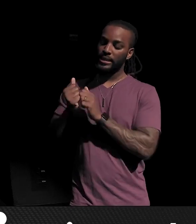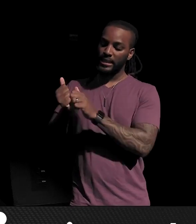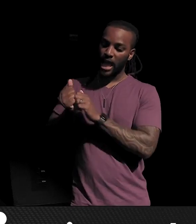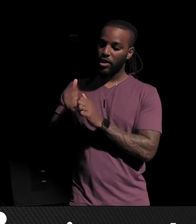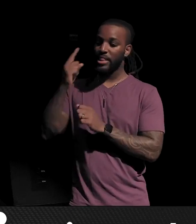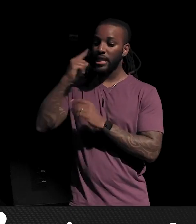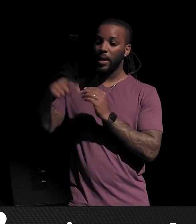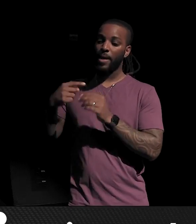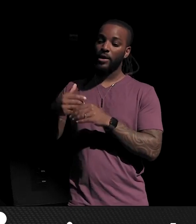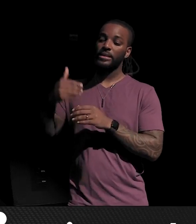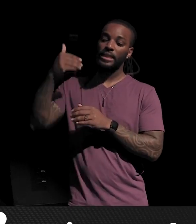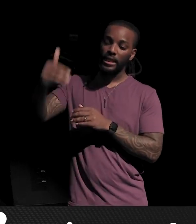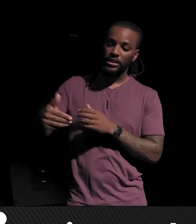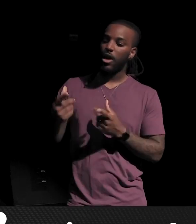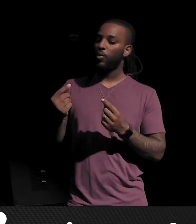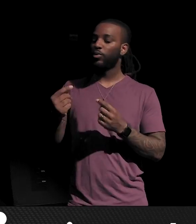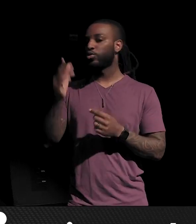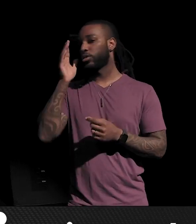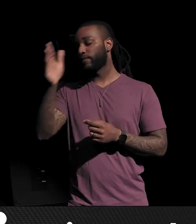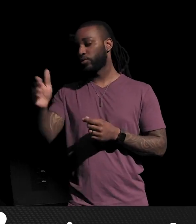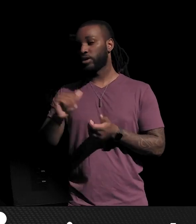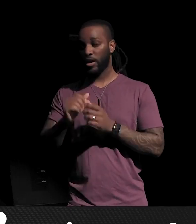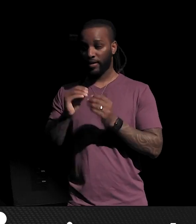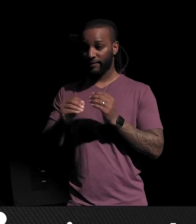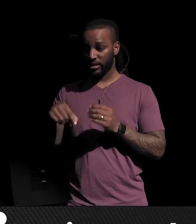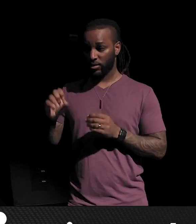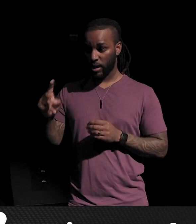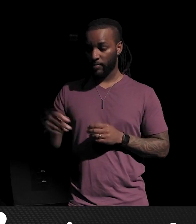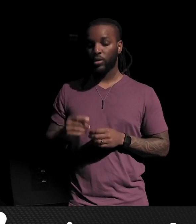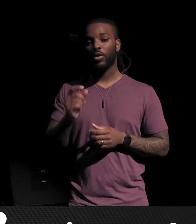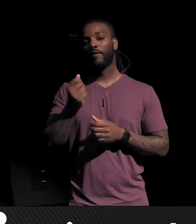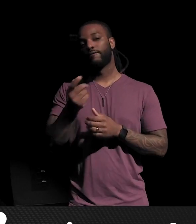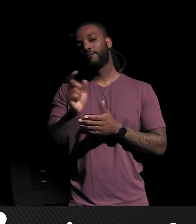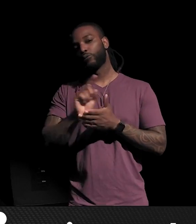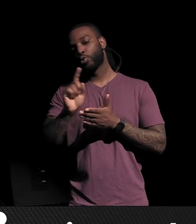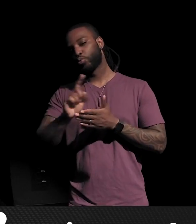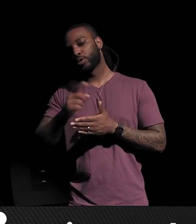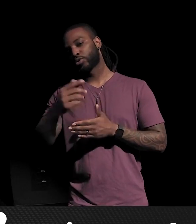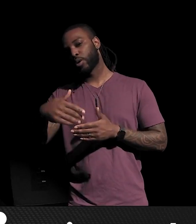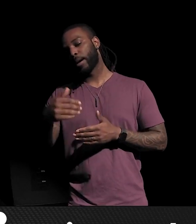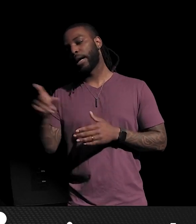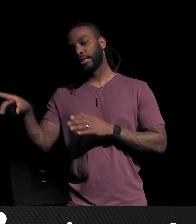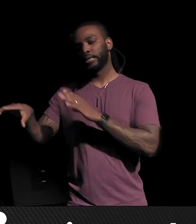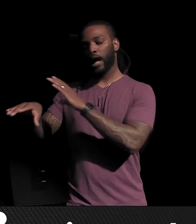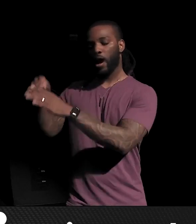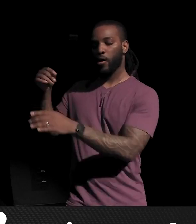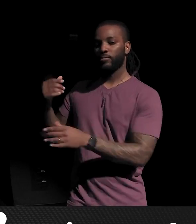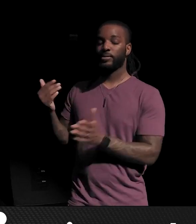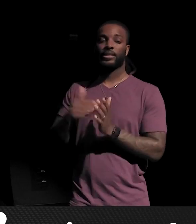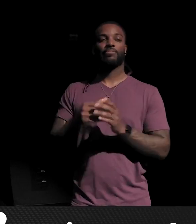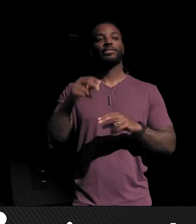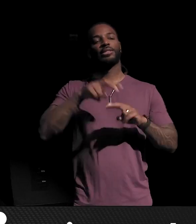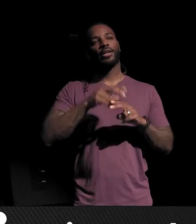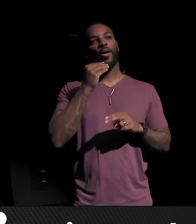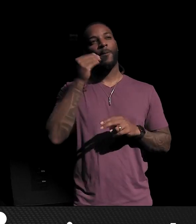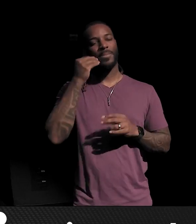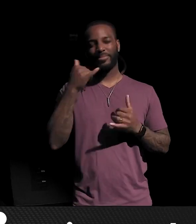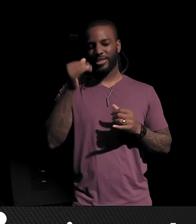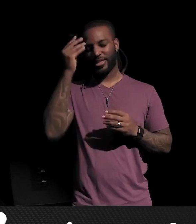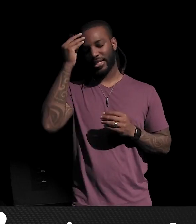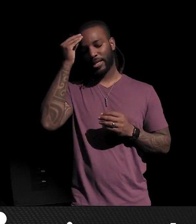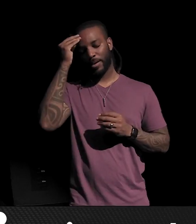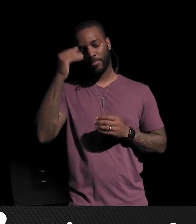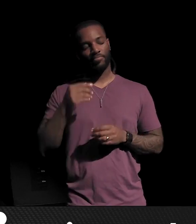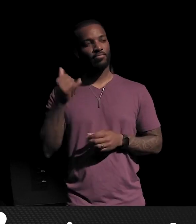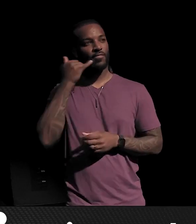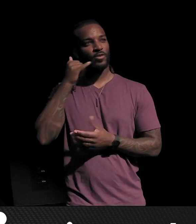next steps, and we're going to move forward. So a couple weeks go by. He's out. Again, I'm sitting at home just really thinking about this story, and my phone